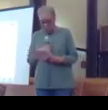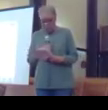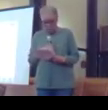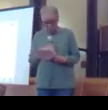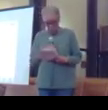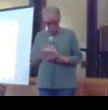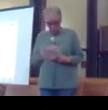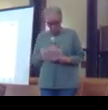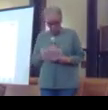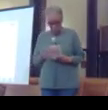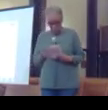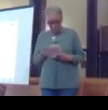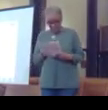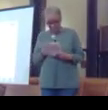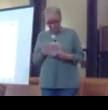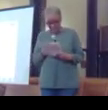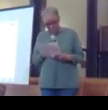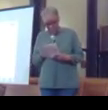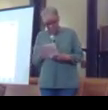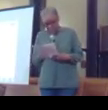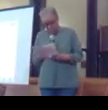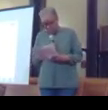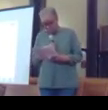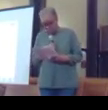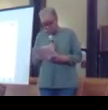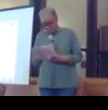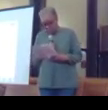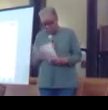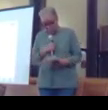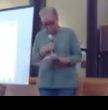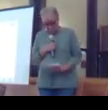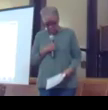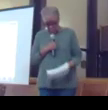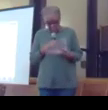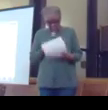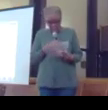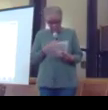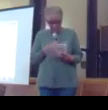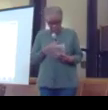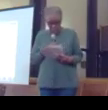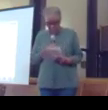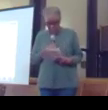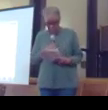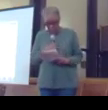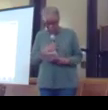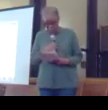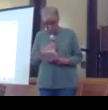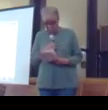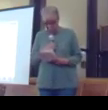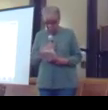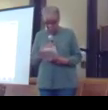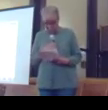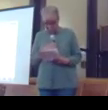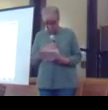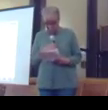work for all of the community. Our community action agents. Today, we